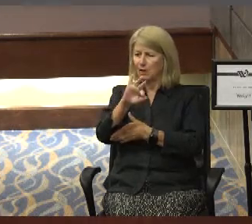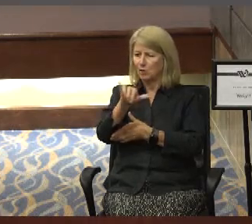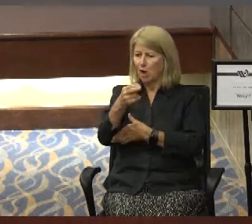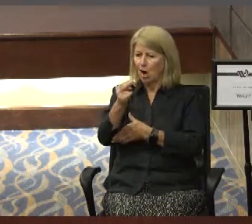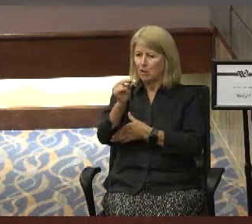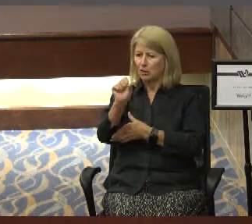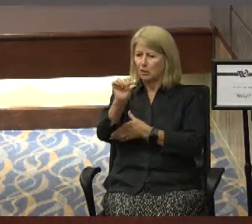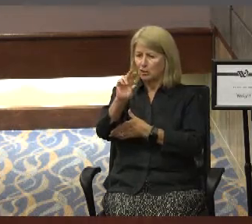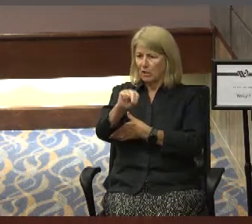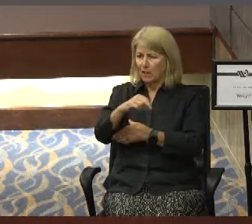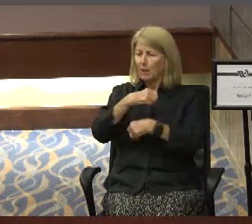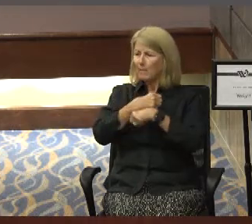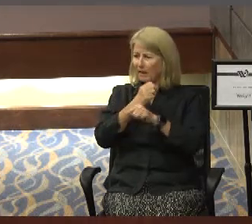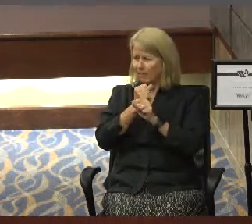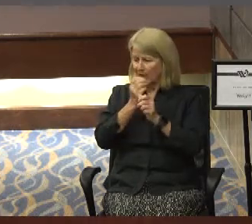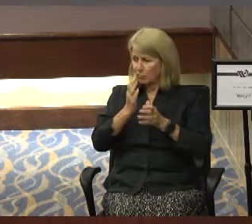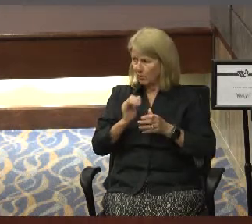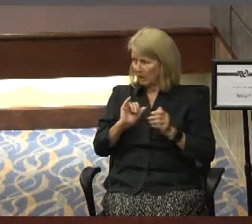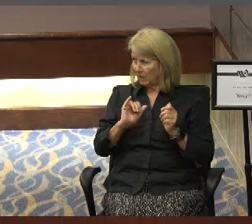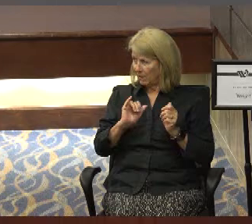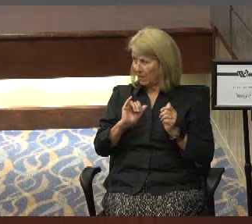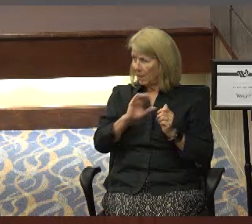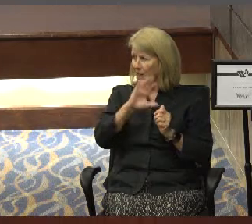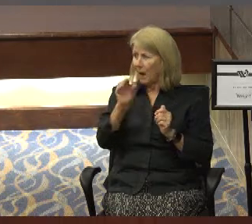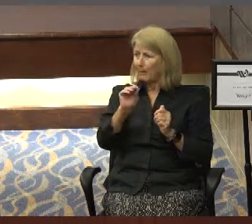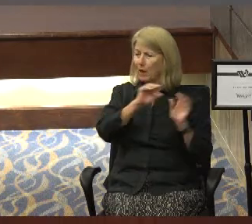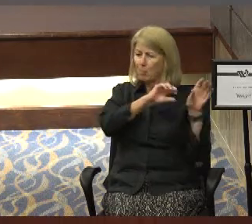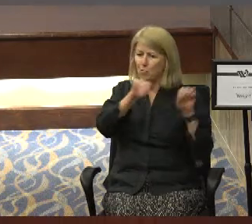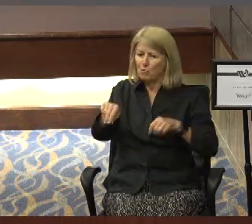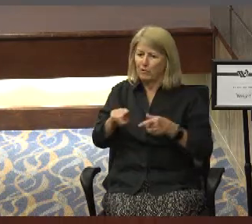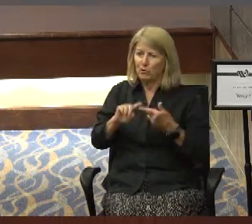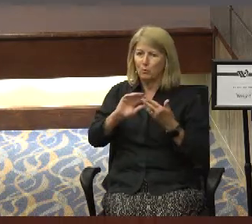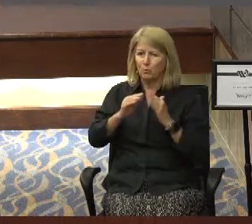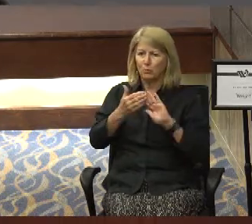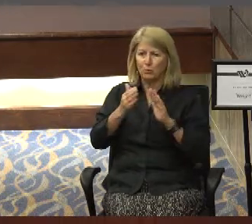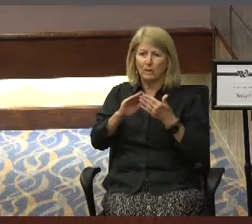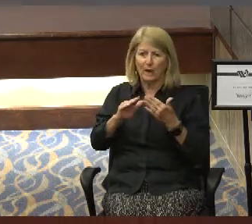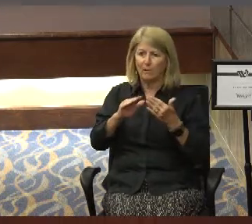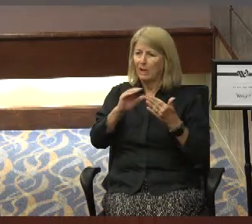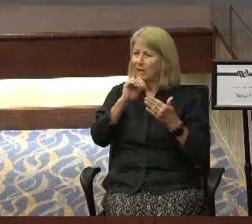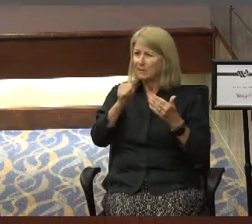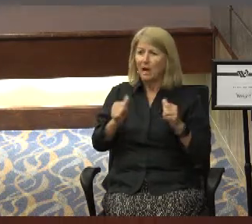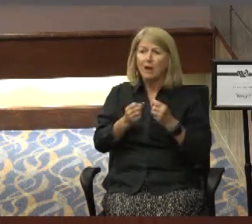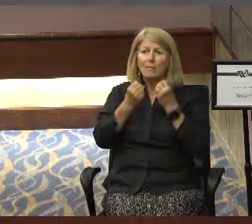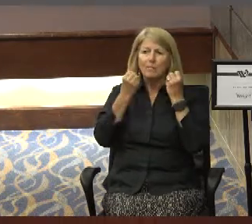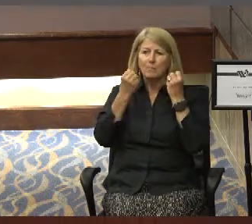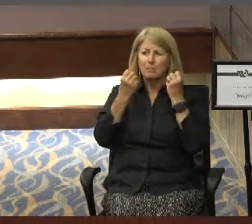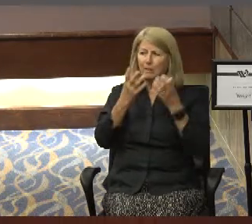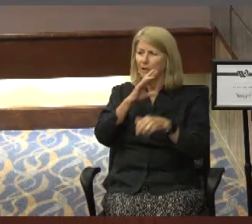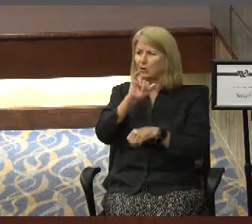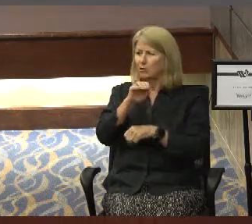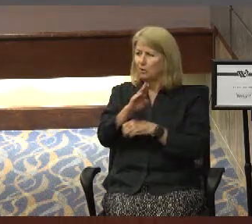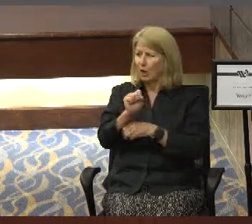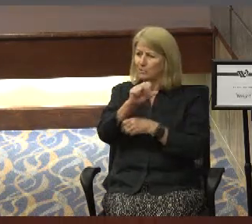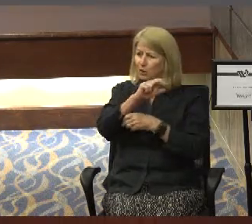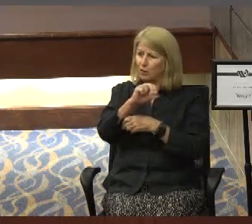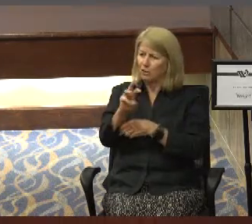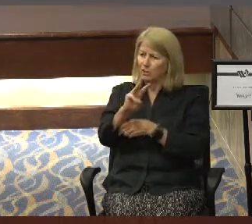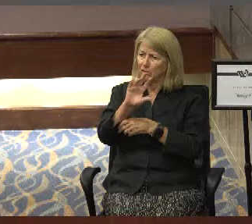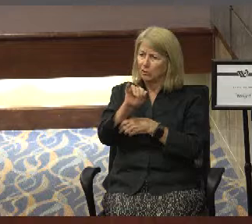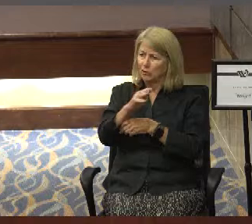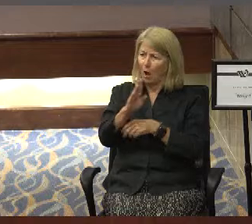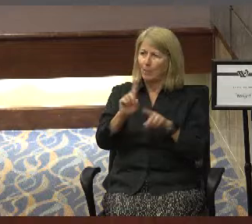non-woven manufacturing company moving into town. It's not a great number of jobs, 36 jobs, but it's a $40 million